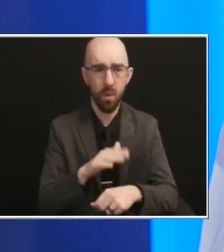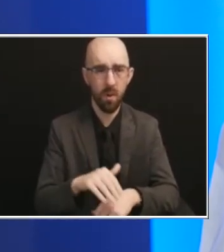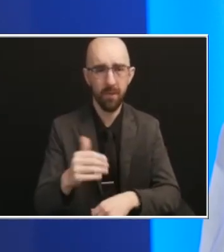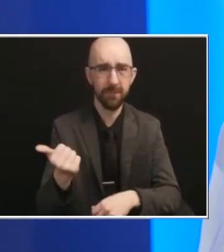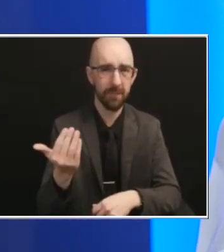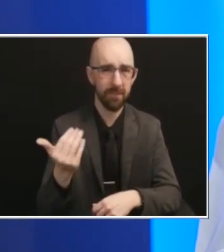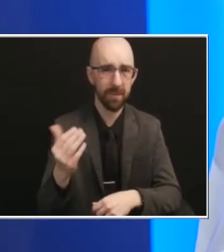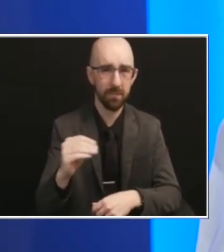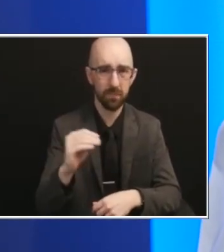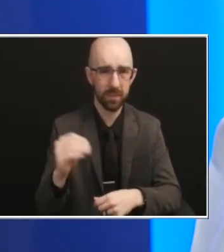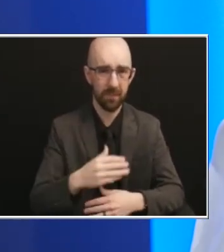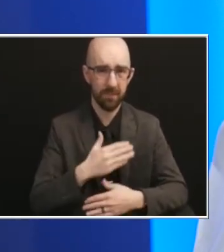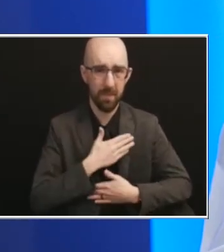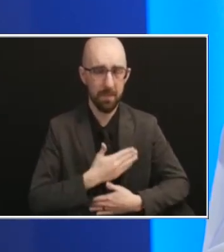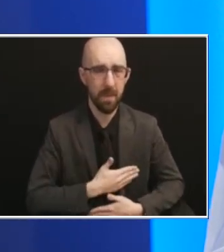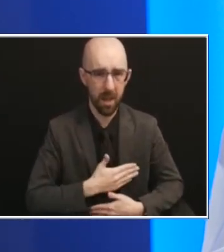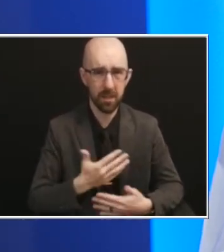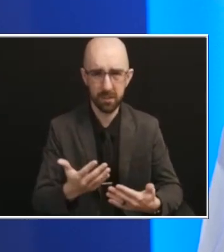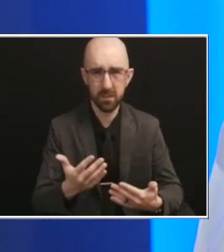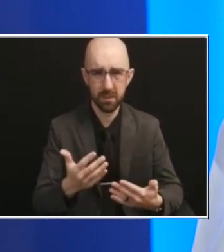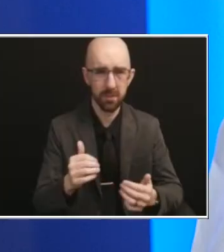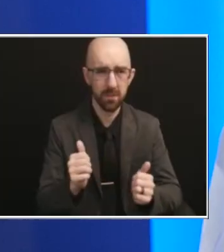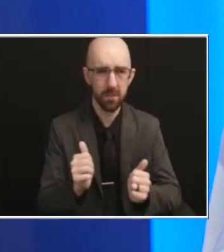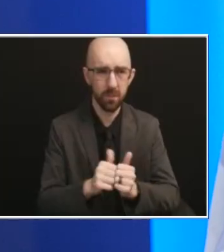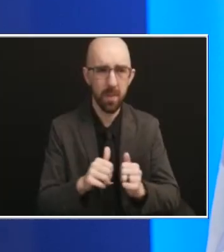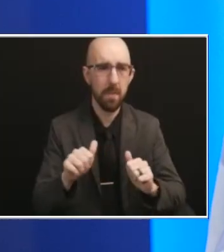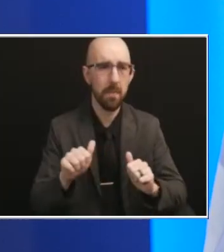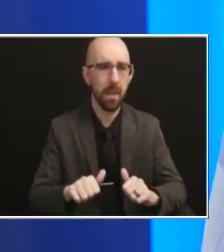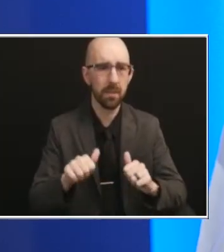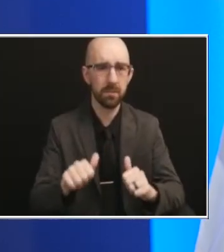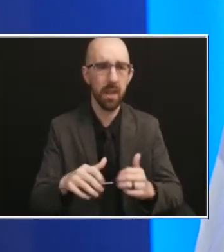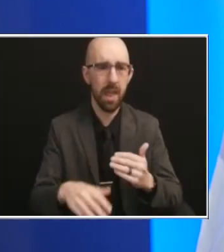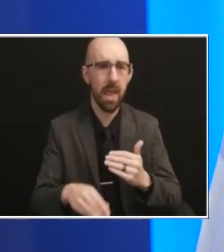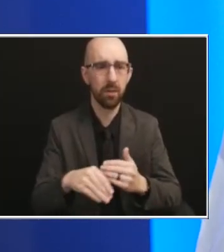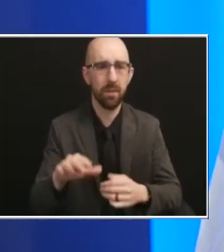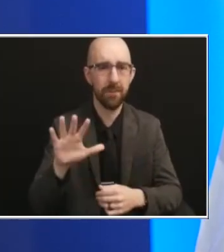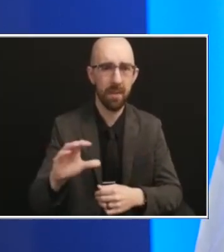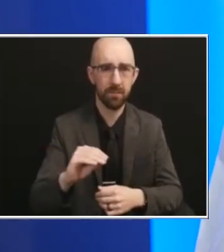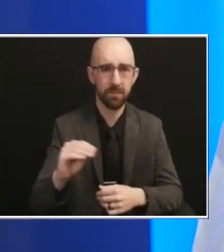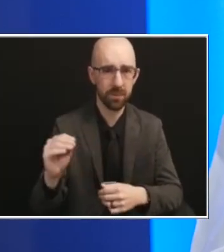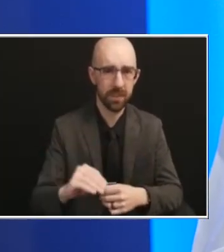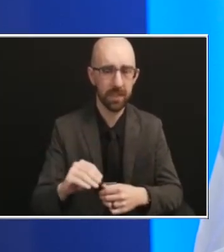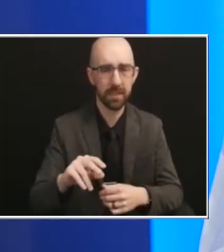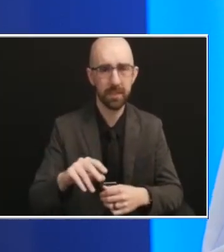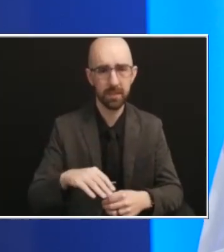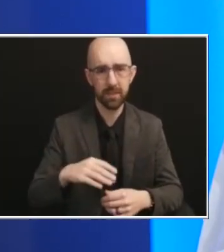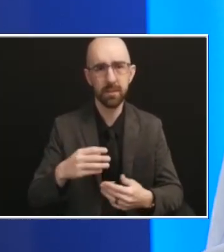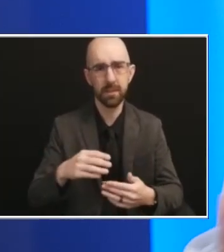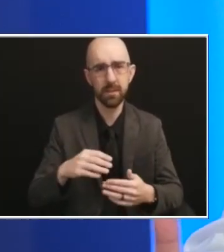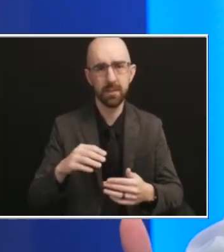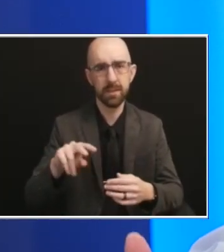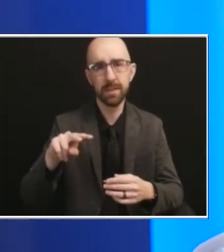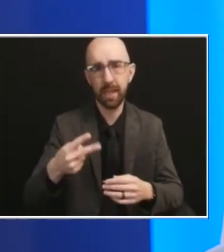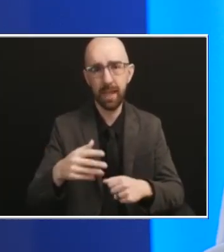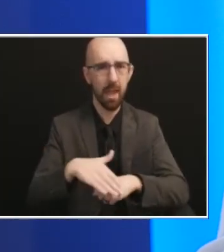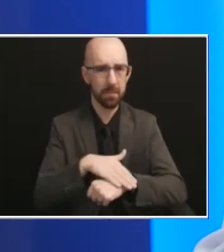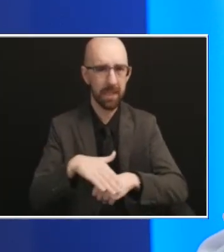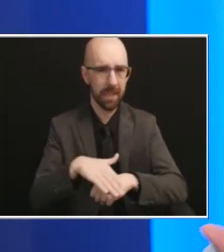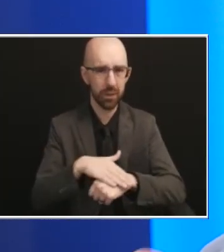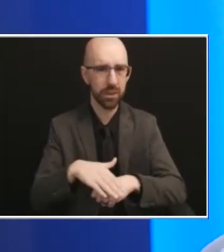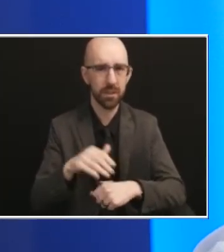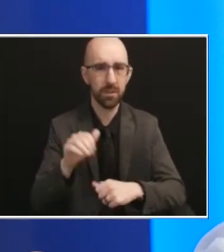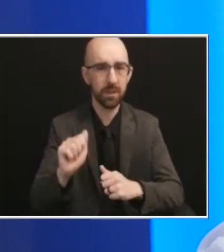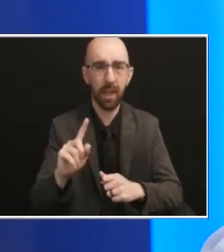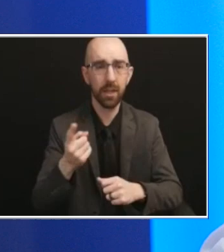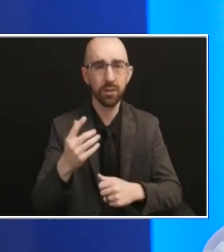of the body, with a possible extra 5% in a second application. Okay. So we couldn't just put it on a whole body.